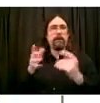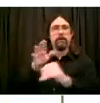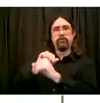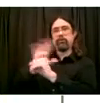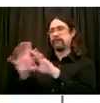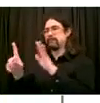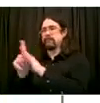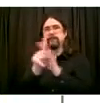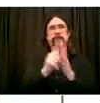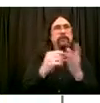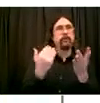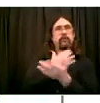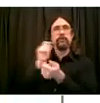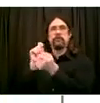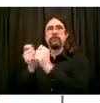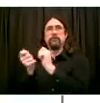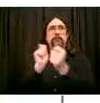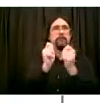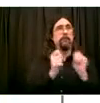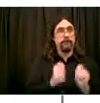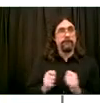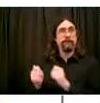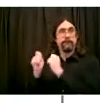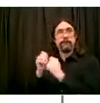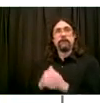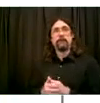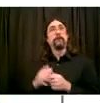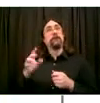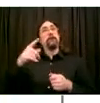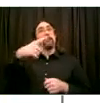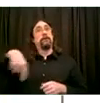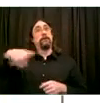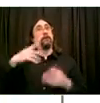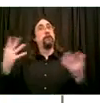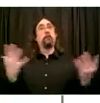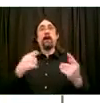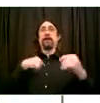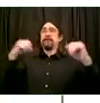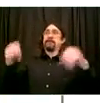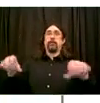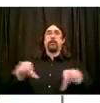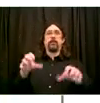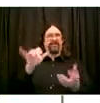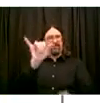right now to mitigate the effects of those variants. With respect to the numbers that